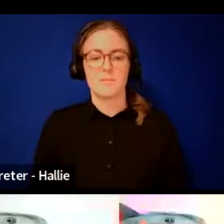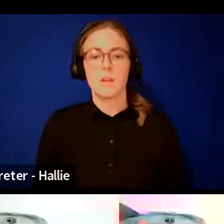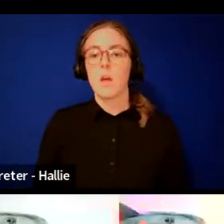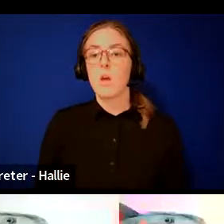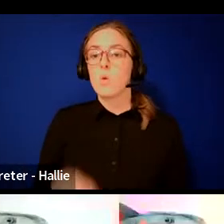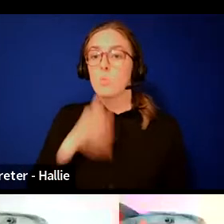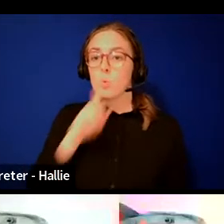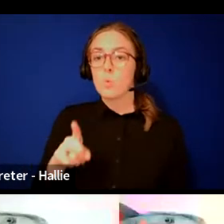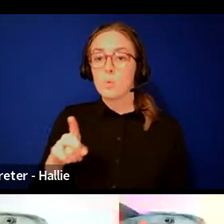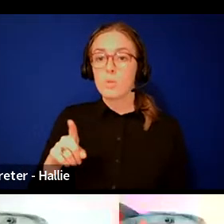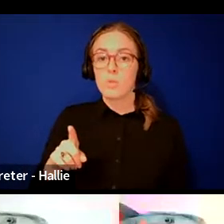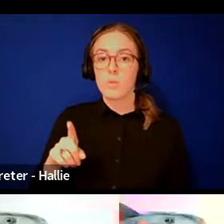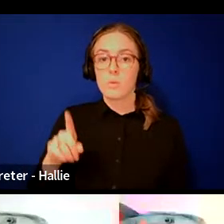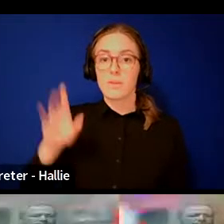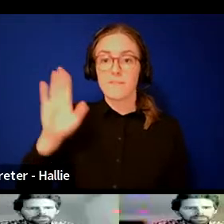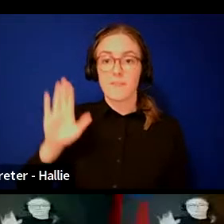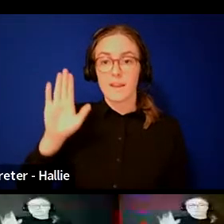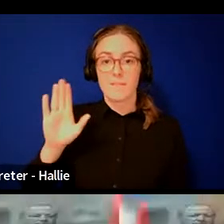in favor?